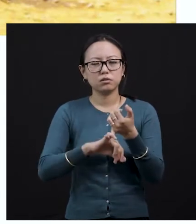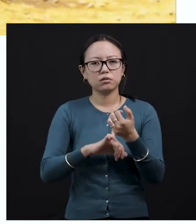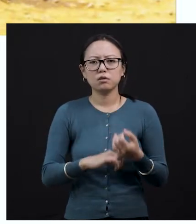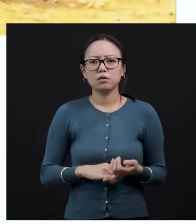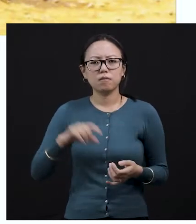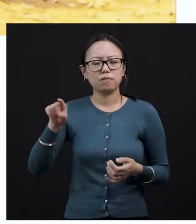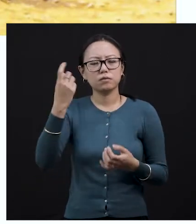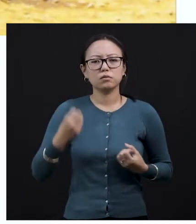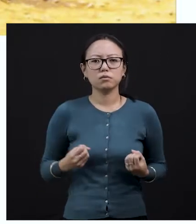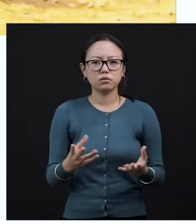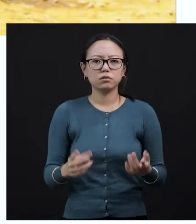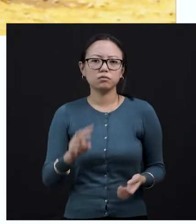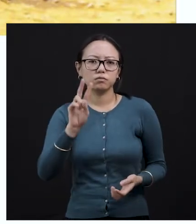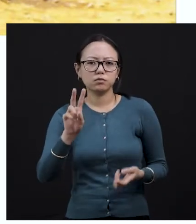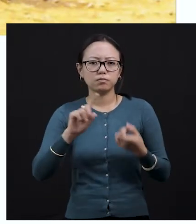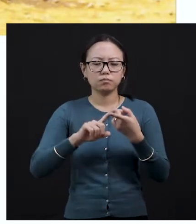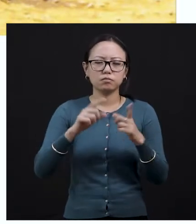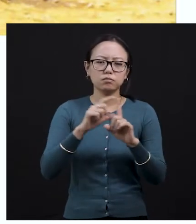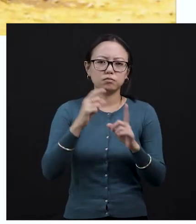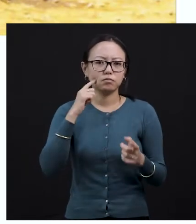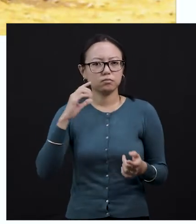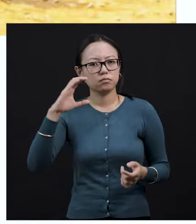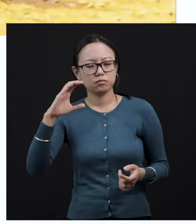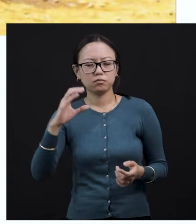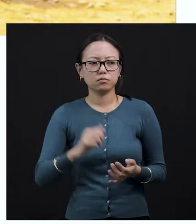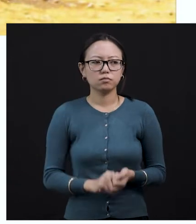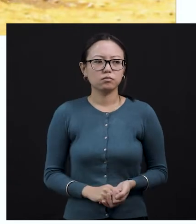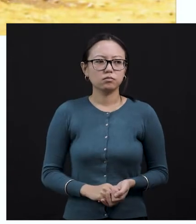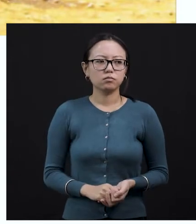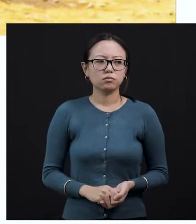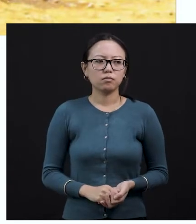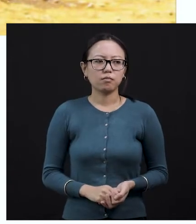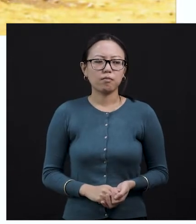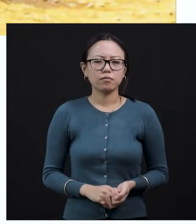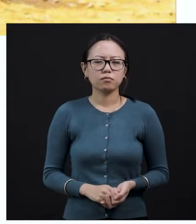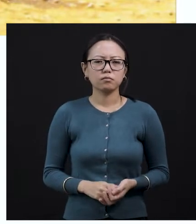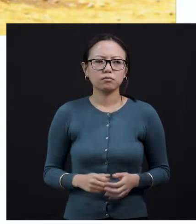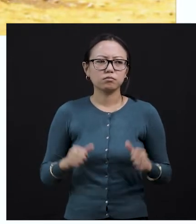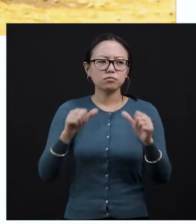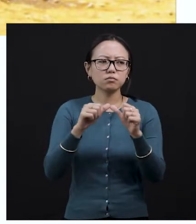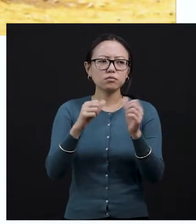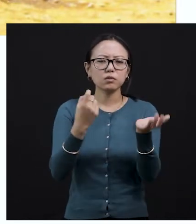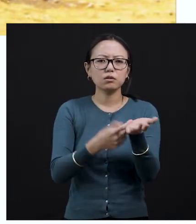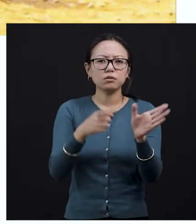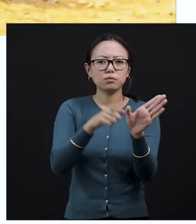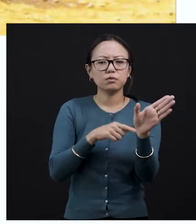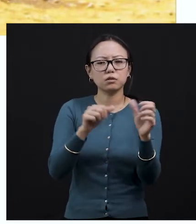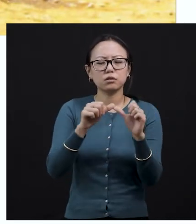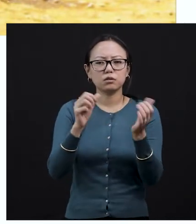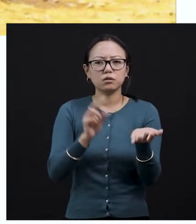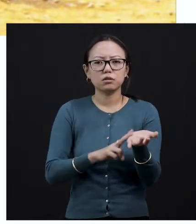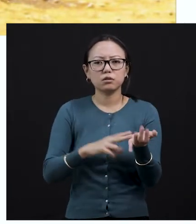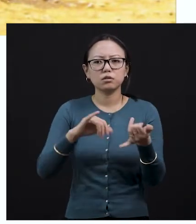these Aryans, they are believed to have migrated from Central Asia or Iran around